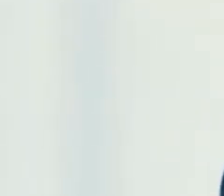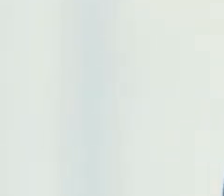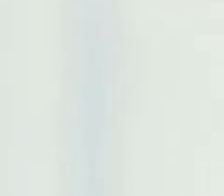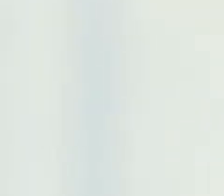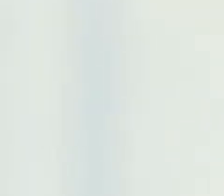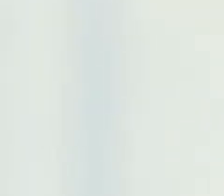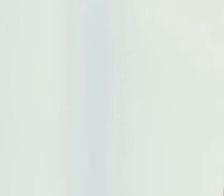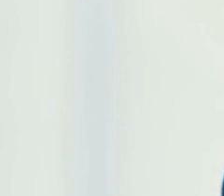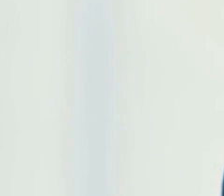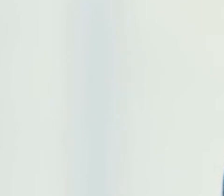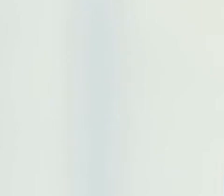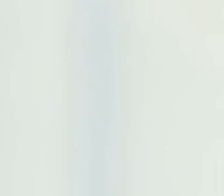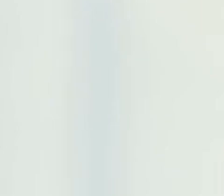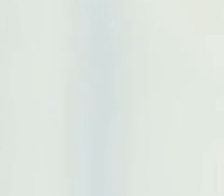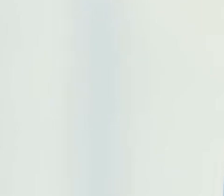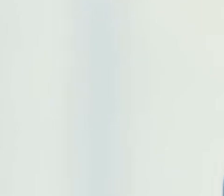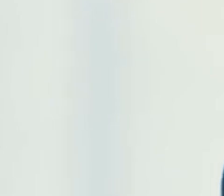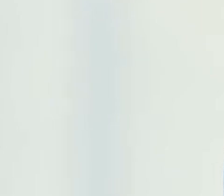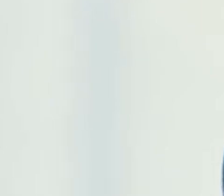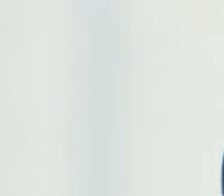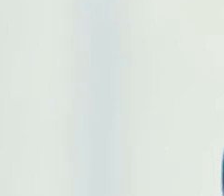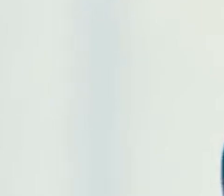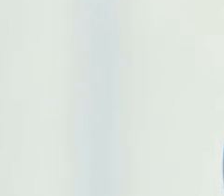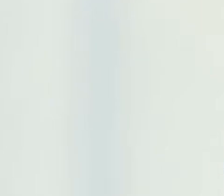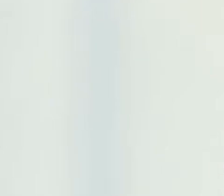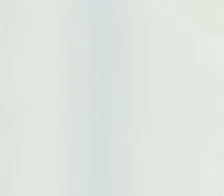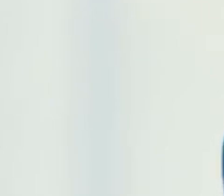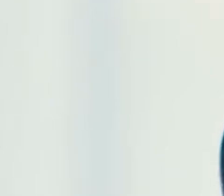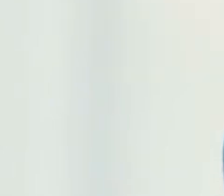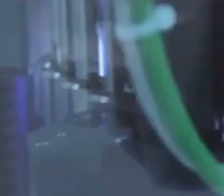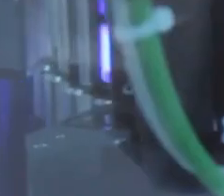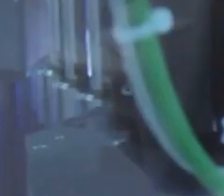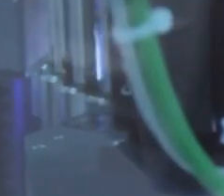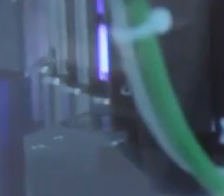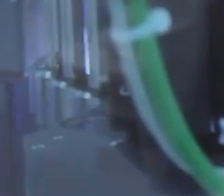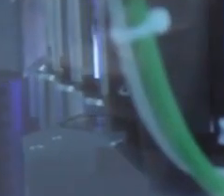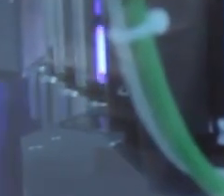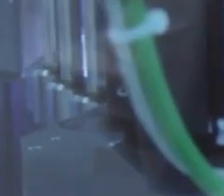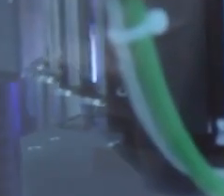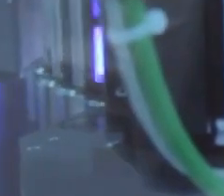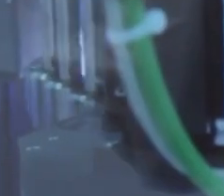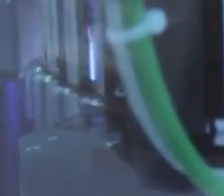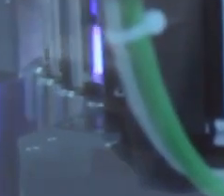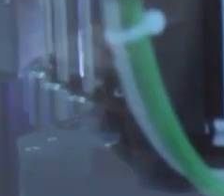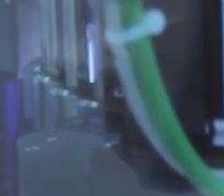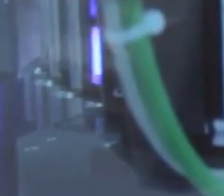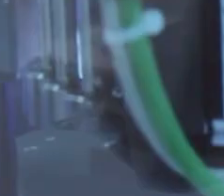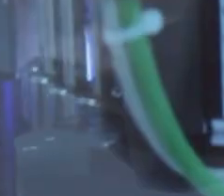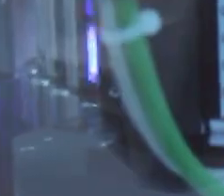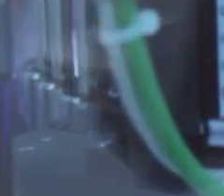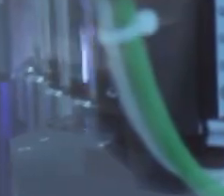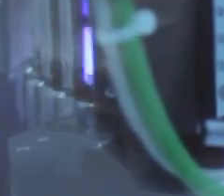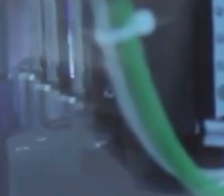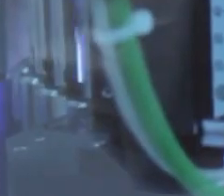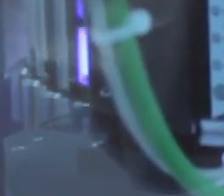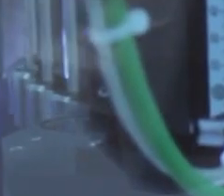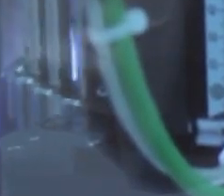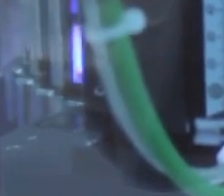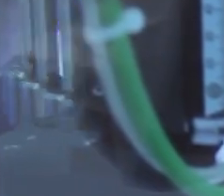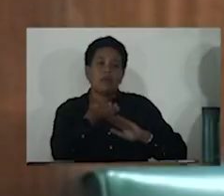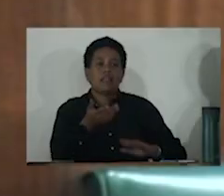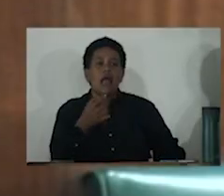begin the process of exploring how we can leverage our international engagements to secure additional supply access for